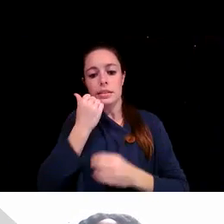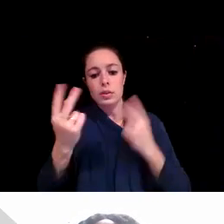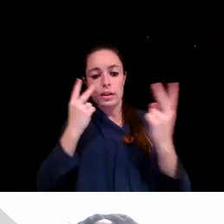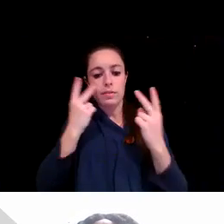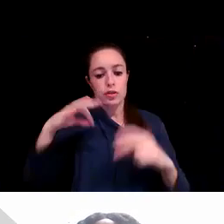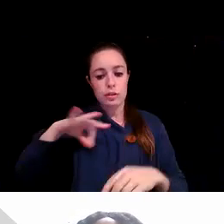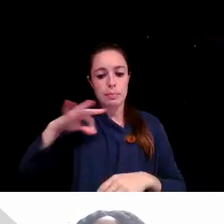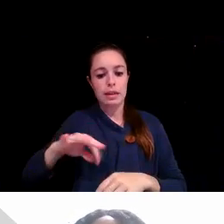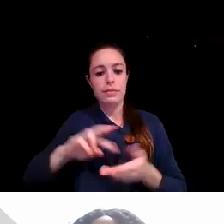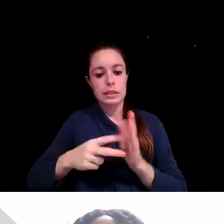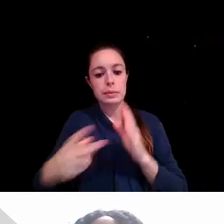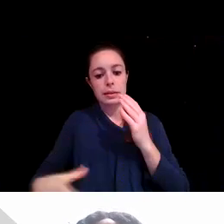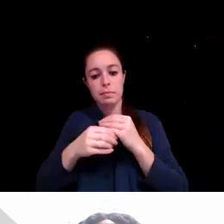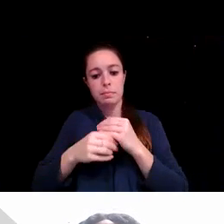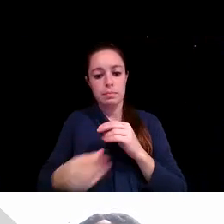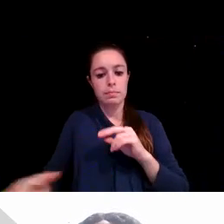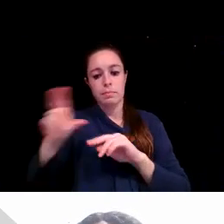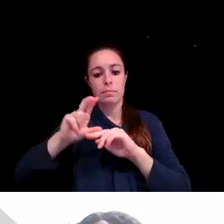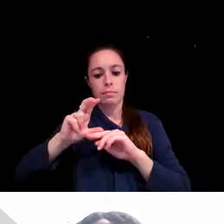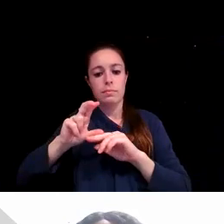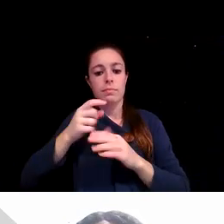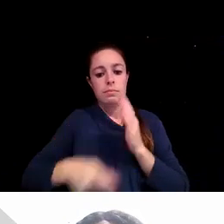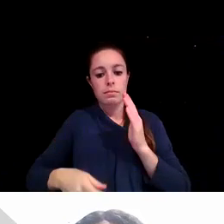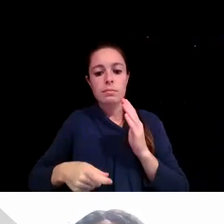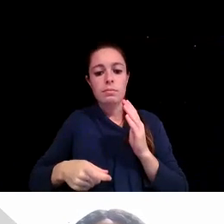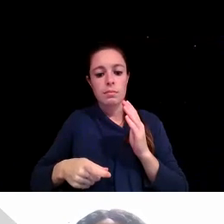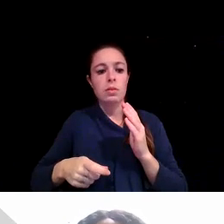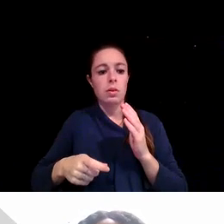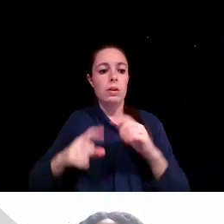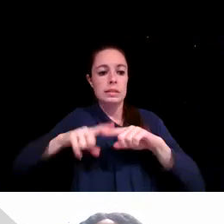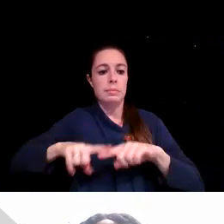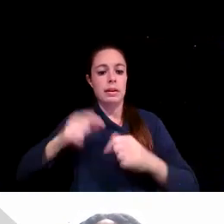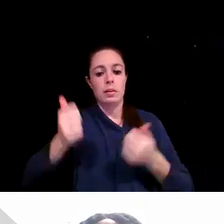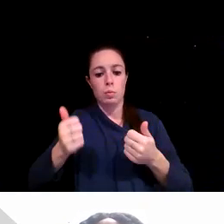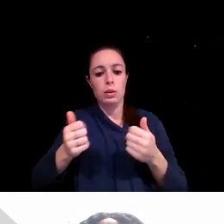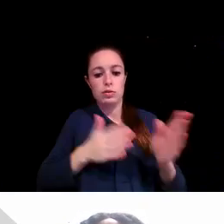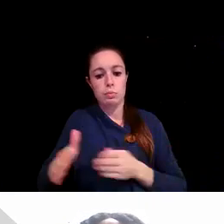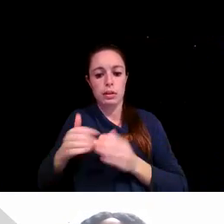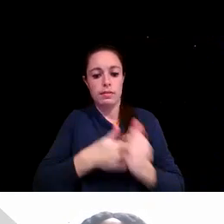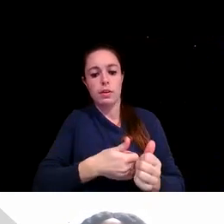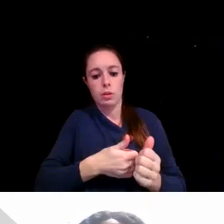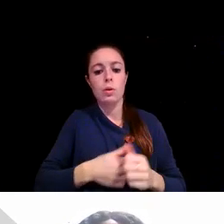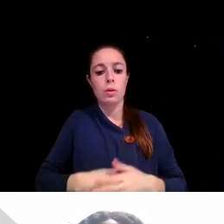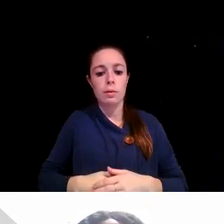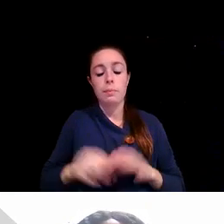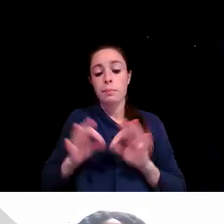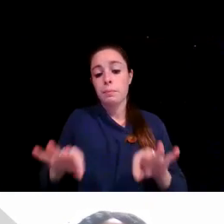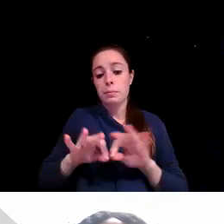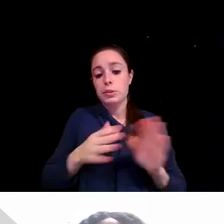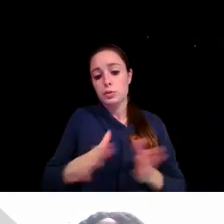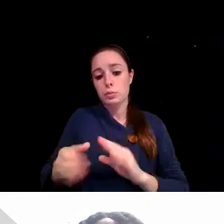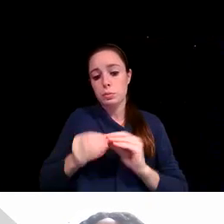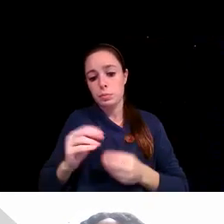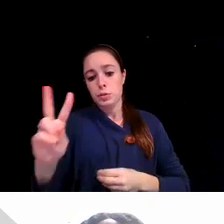then you pay the additional cost offered by the plan you are selecting. Essential Plan 2 was offered